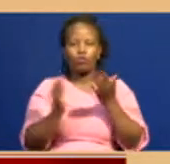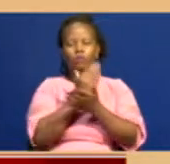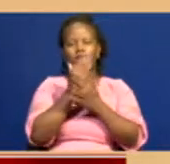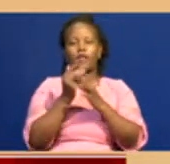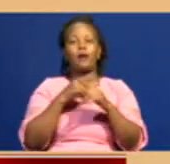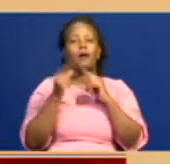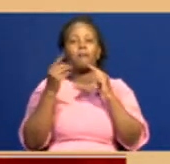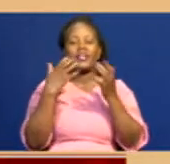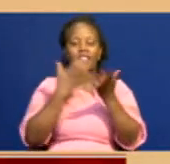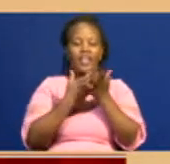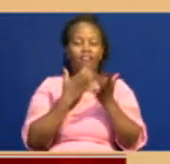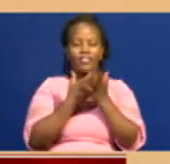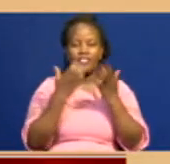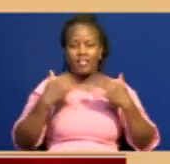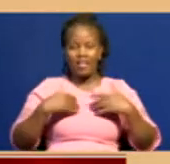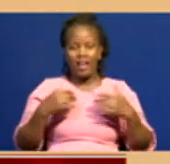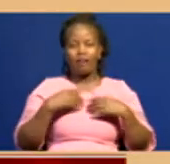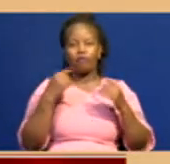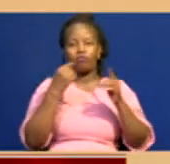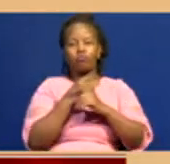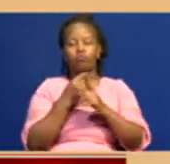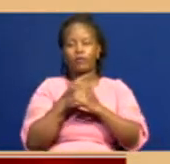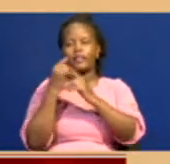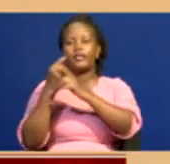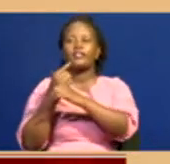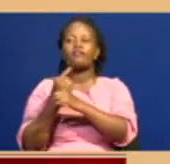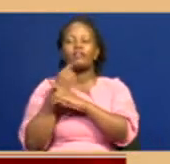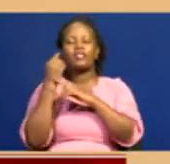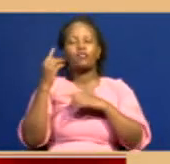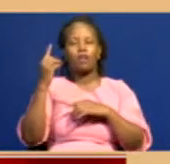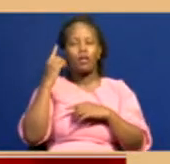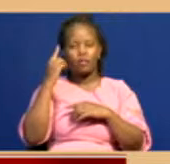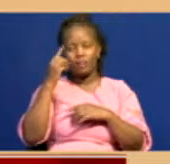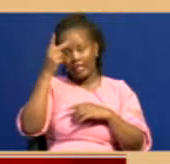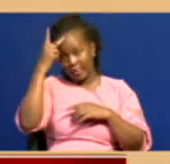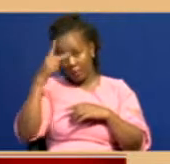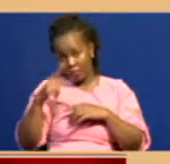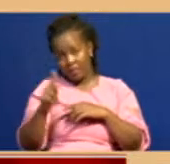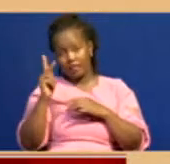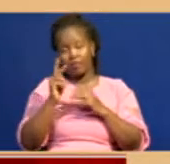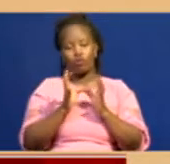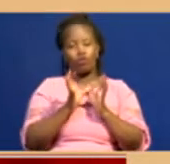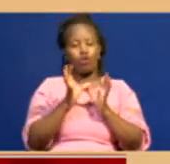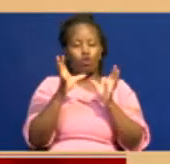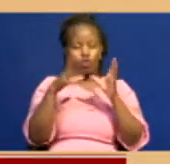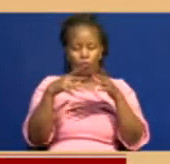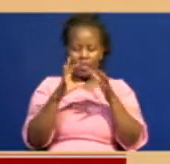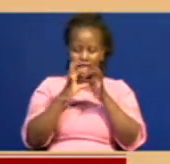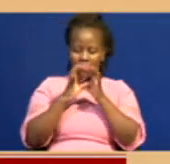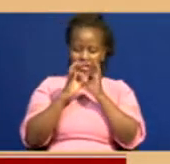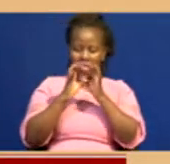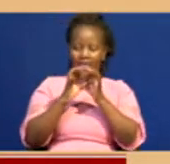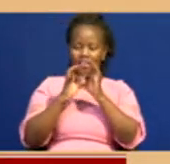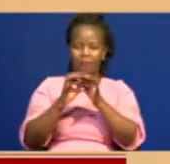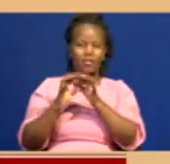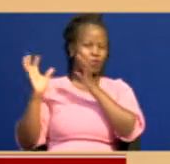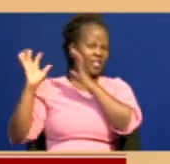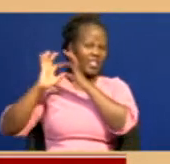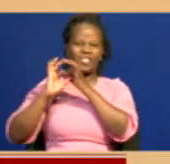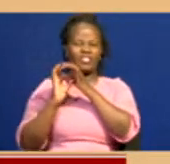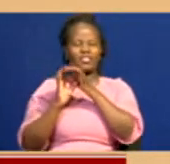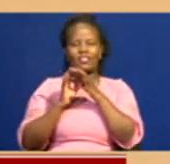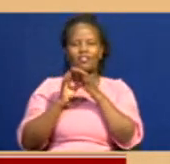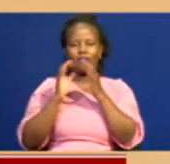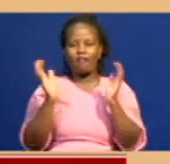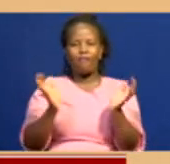the effectiveness of relevant legislations. Community attachment to culture at the expense of children's